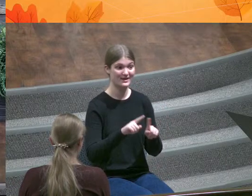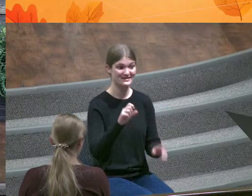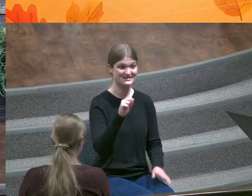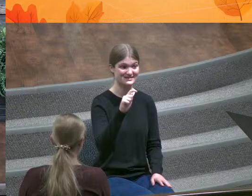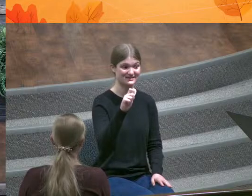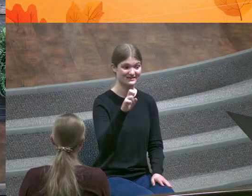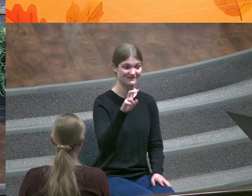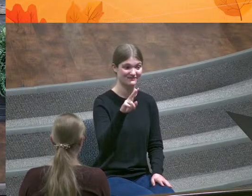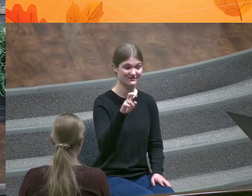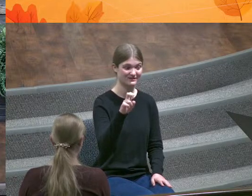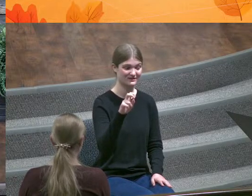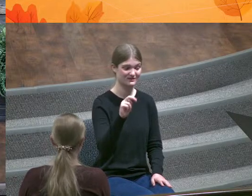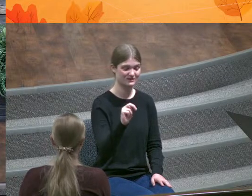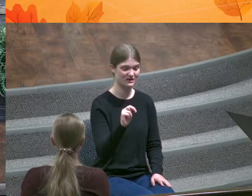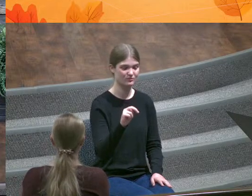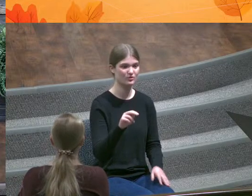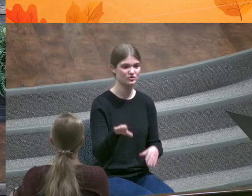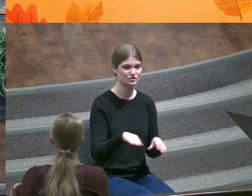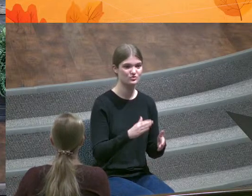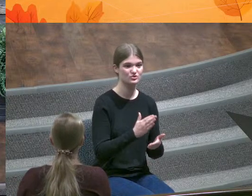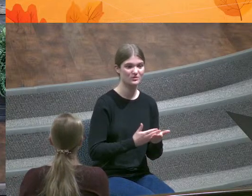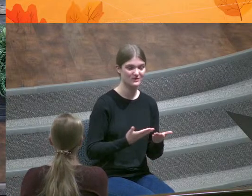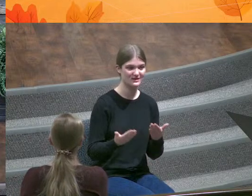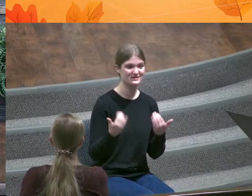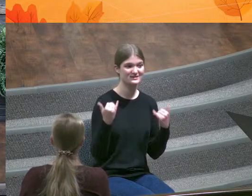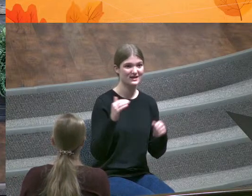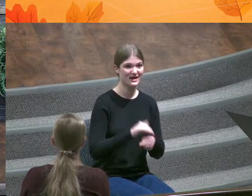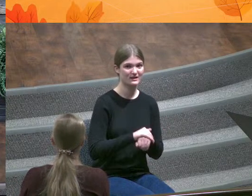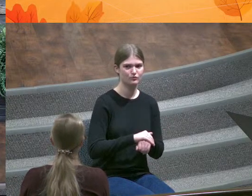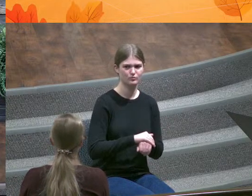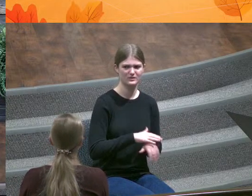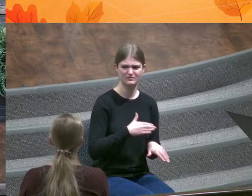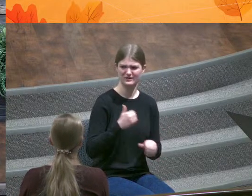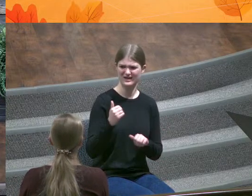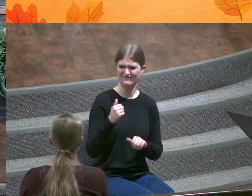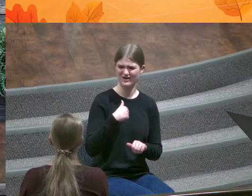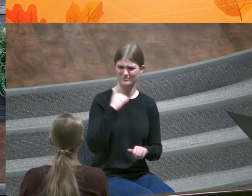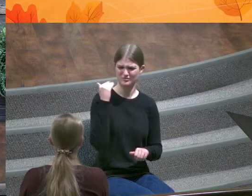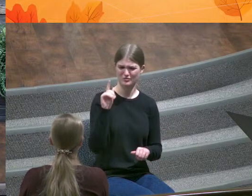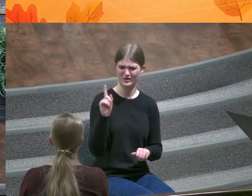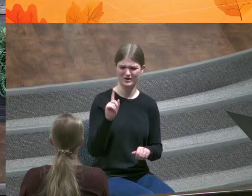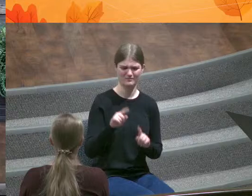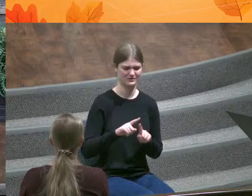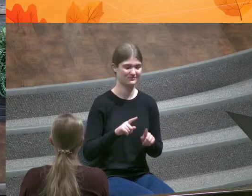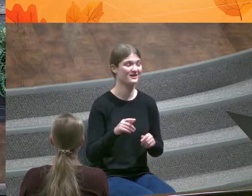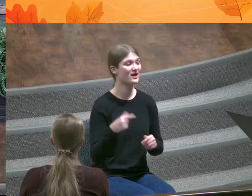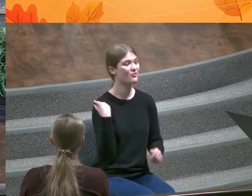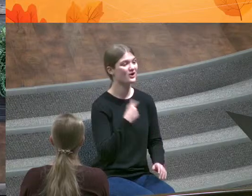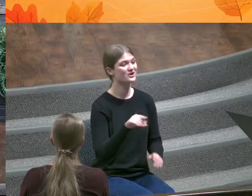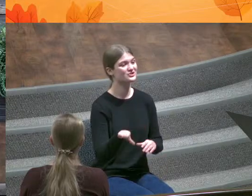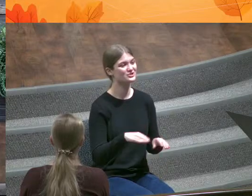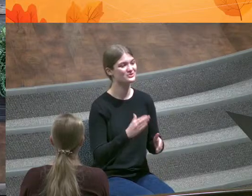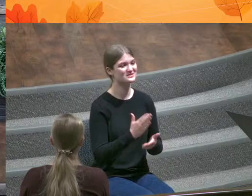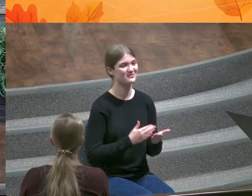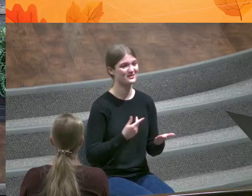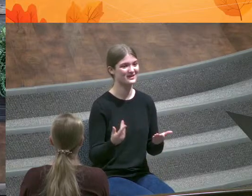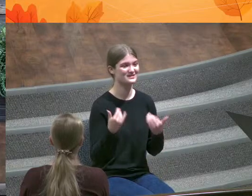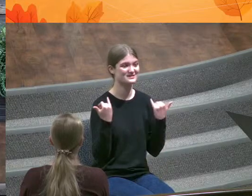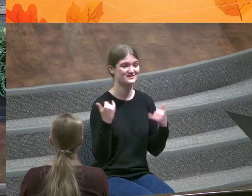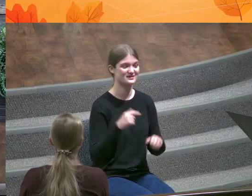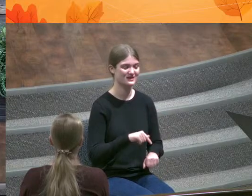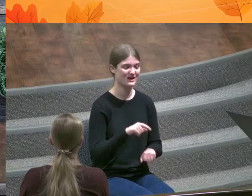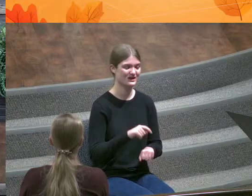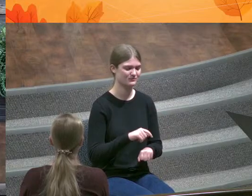to do something tonight, although he's exited the room, so I don't know what that means. We are going to get to do something tonight